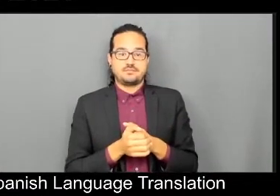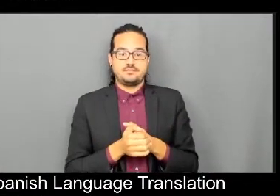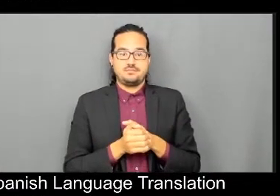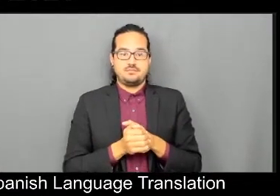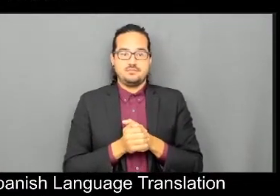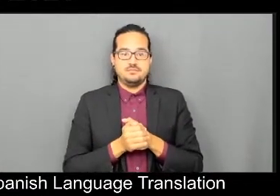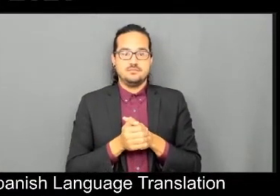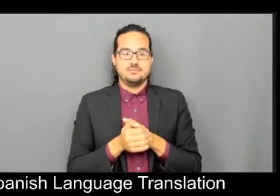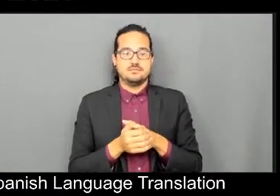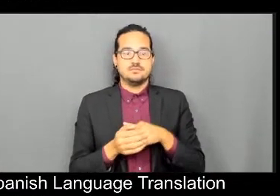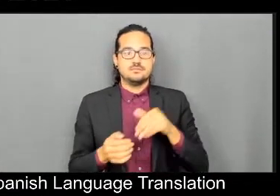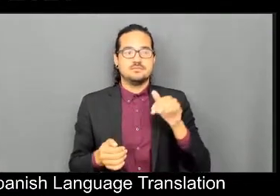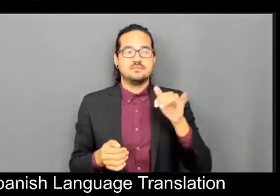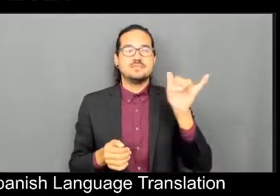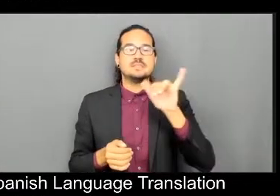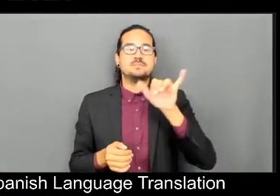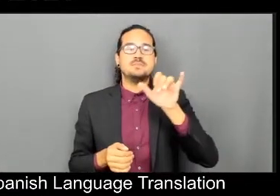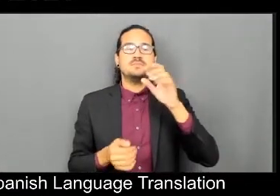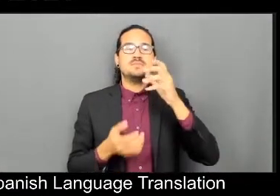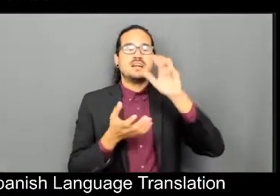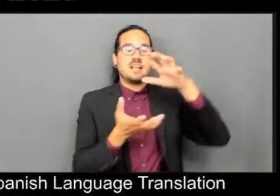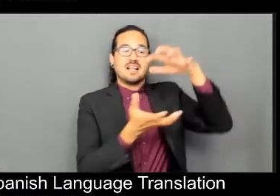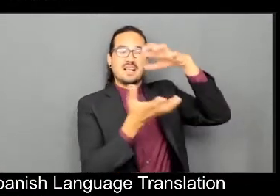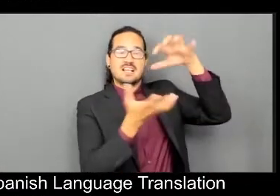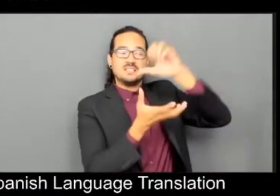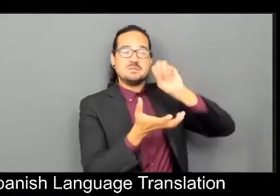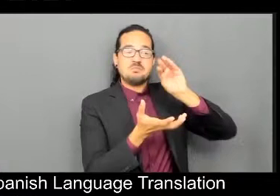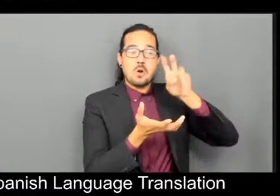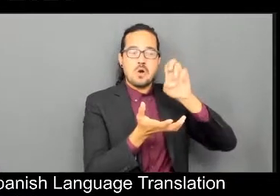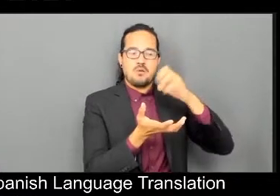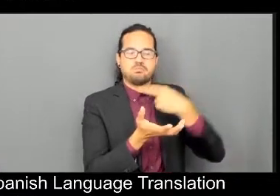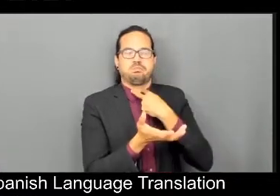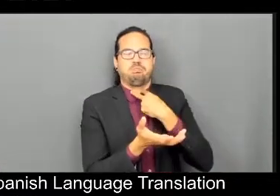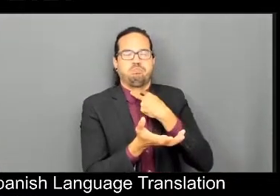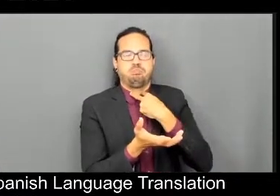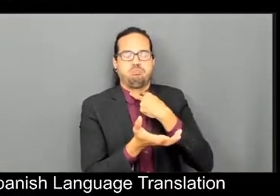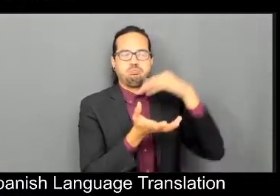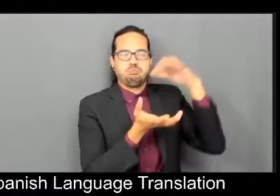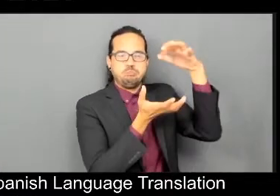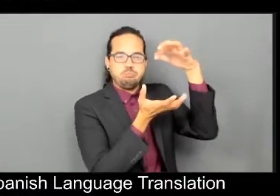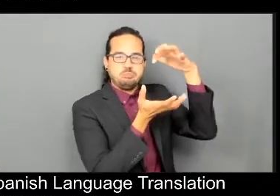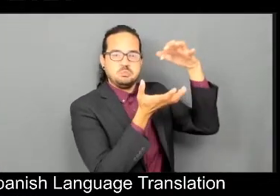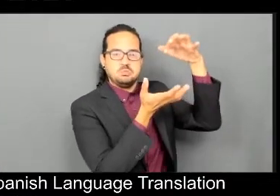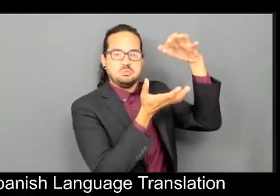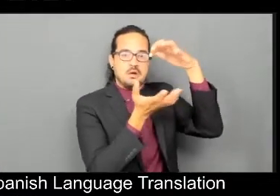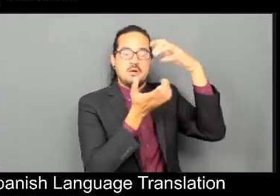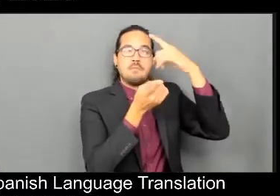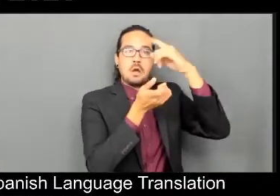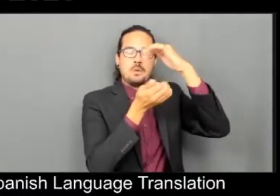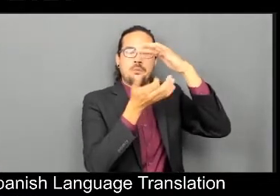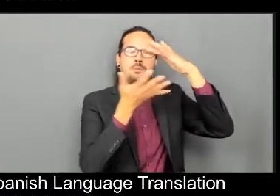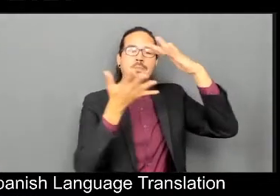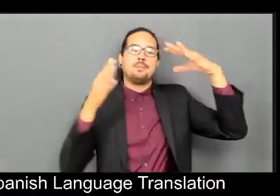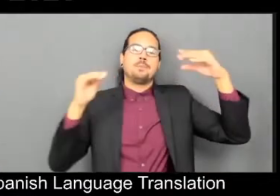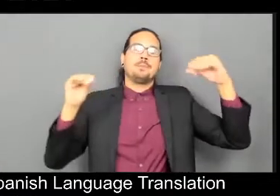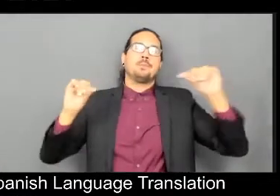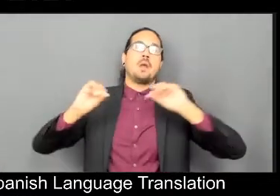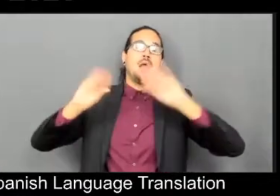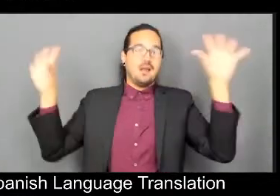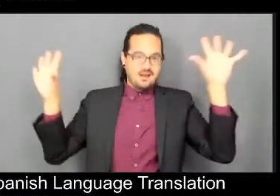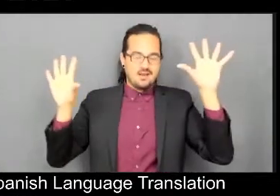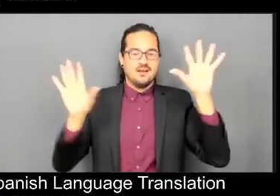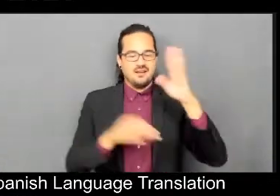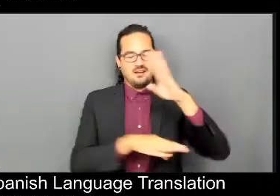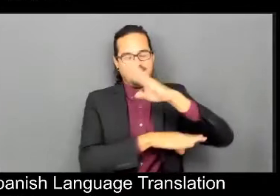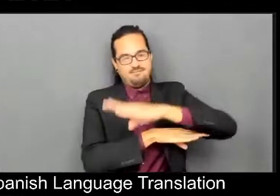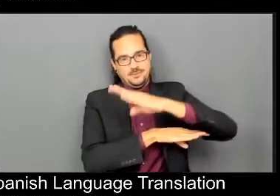the afternoon. And we're going to start to have these transition days. You've probably seen a lot of stuff on the news from your local weather forecast offices in Monterey